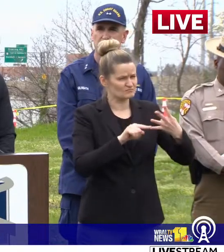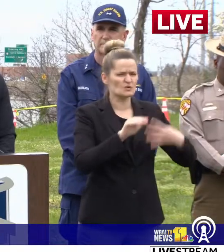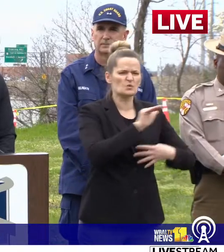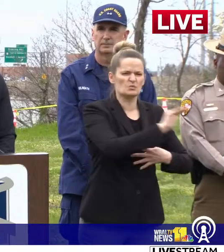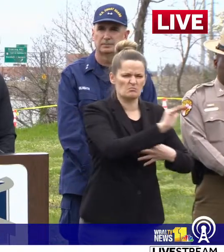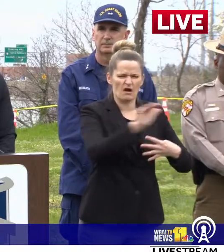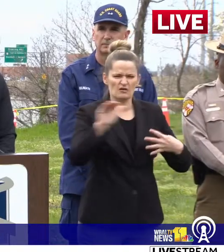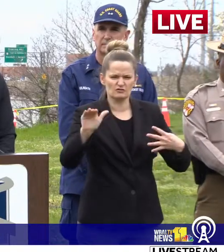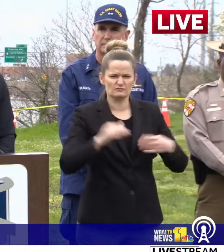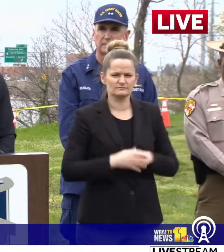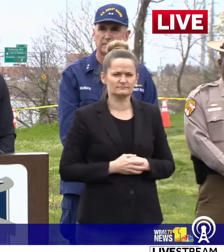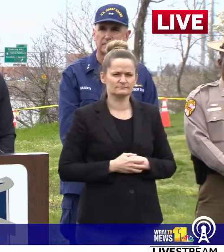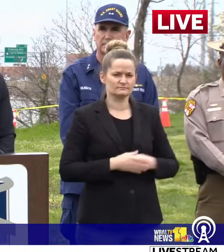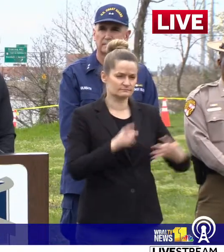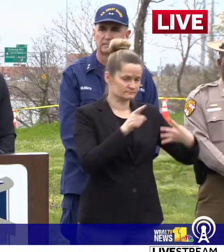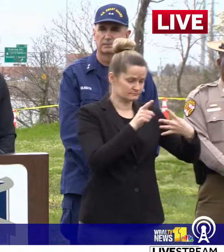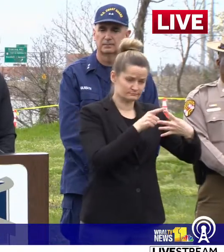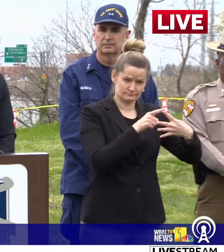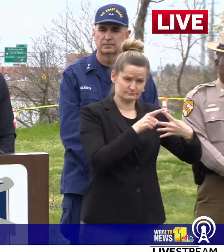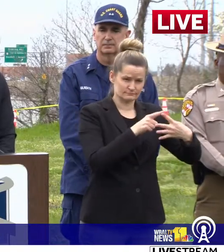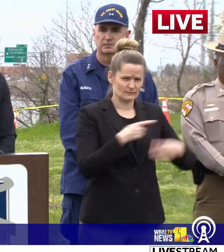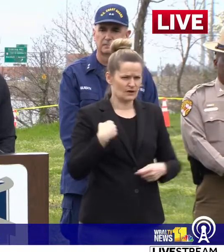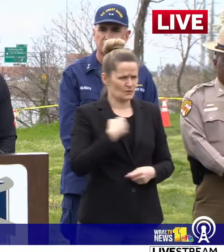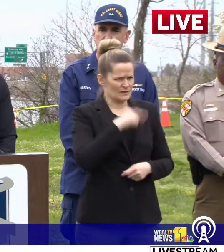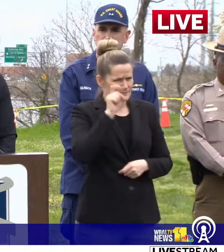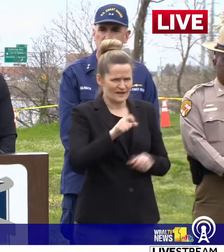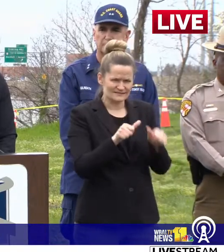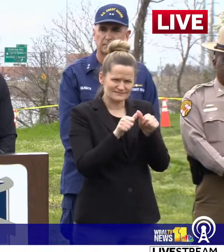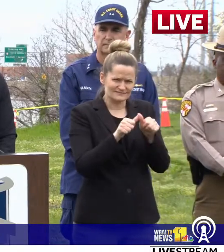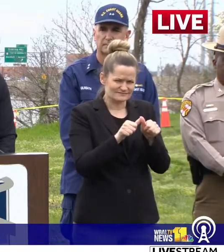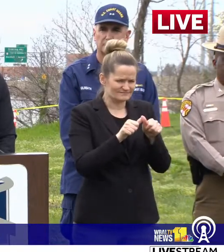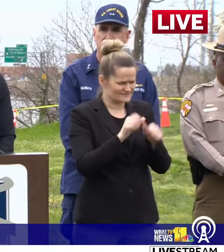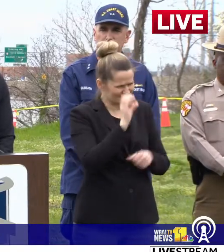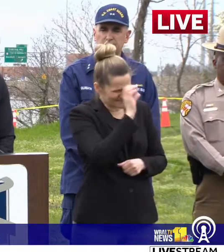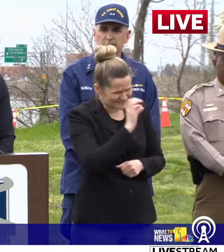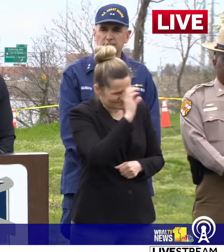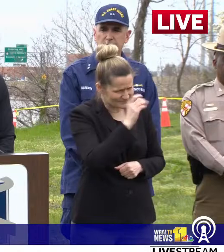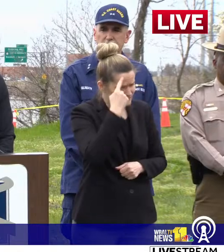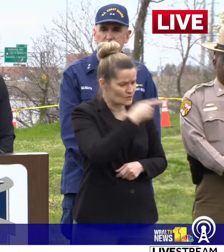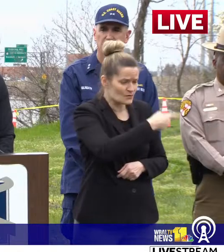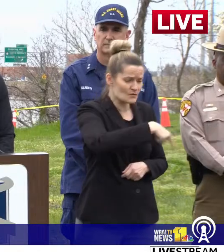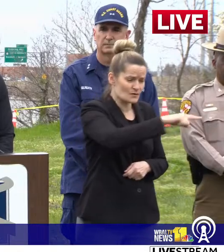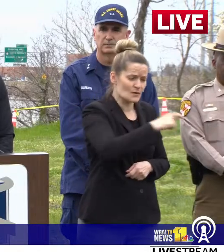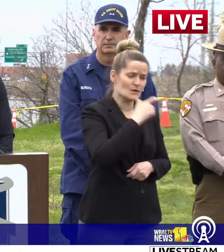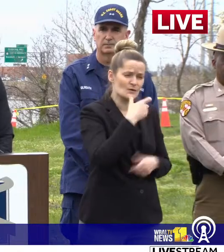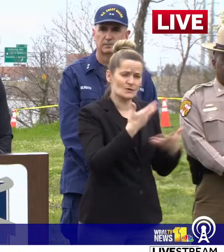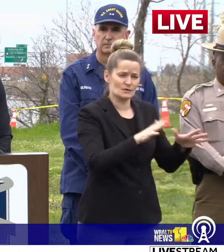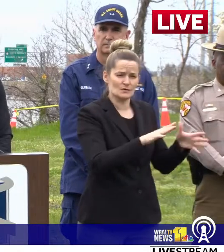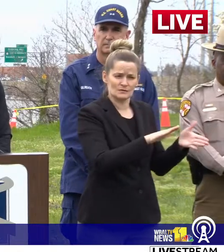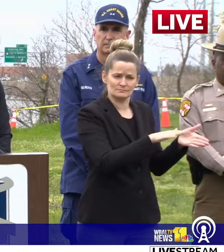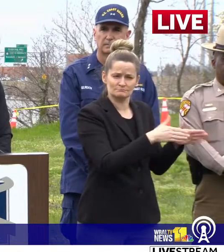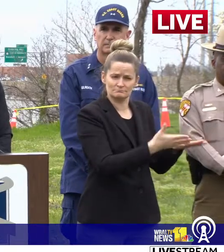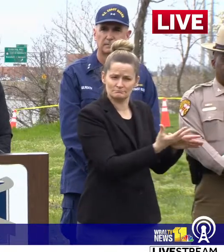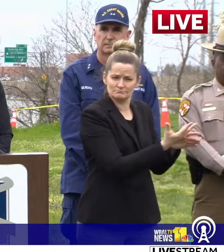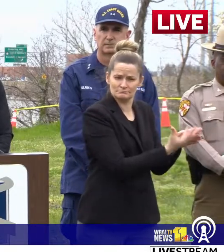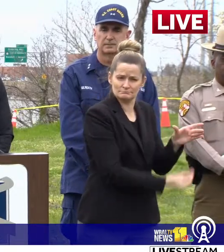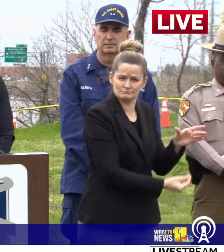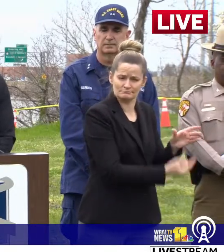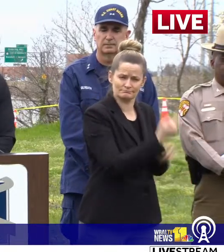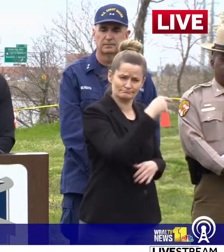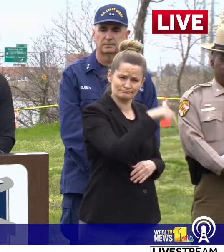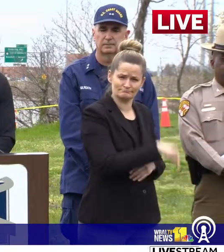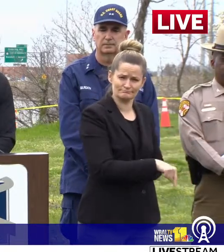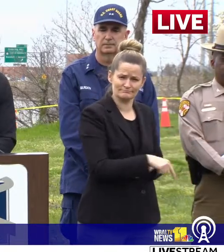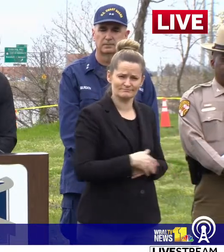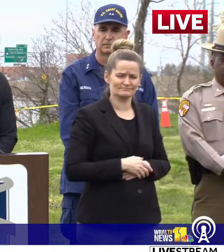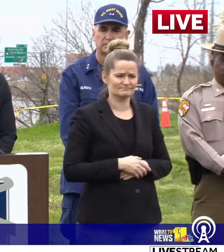first, we need to continue to focus on recovery. Second, we need to clear the channel and